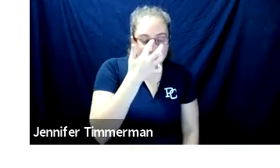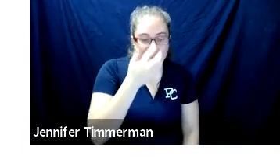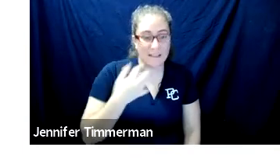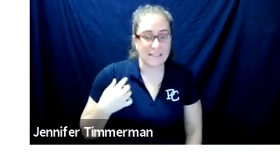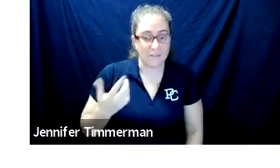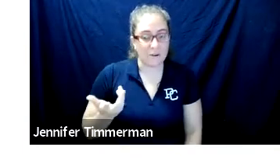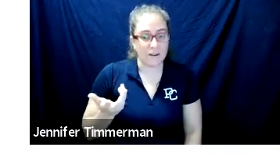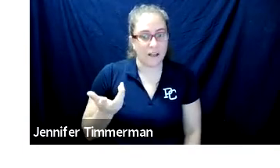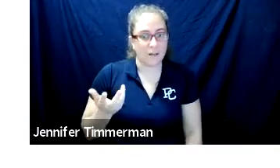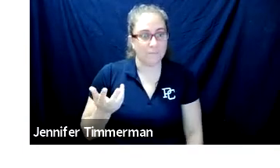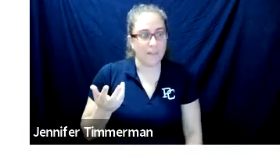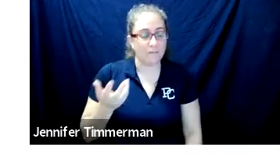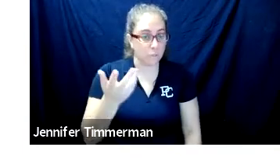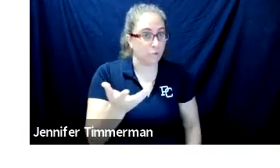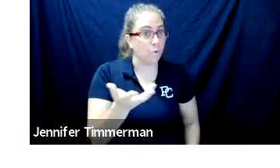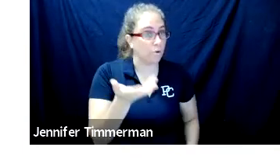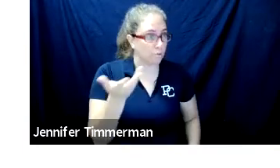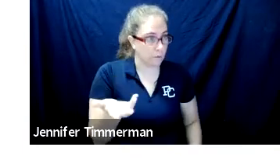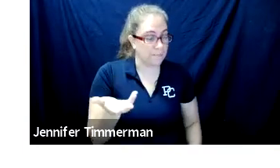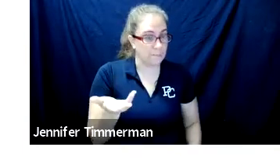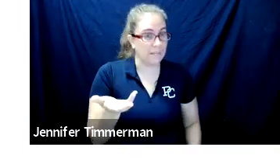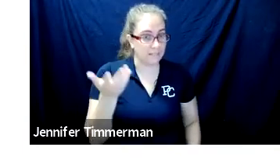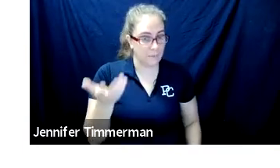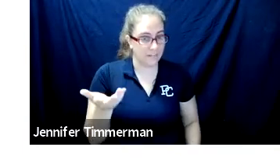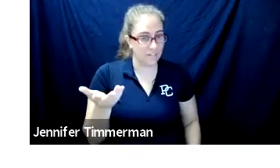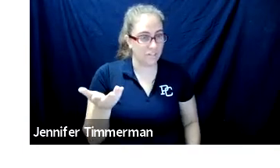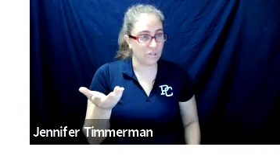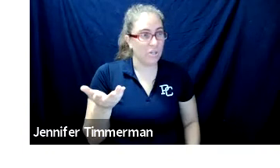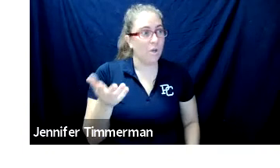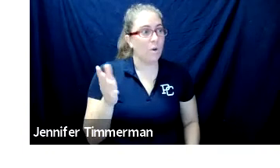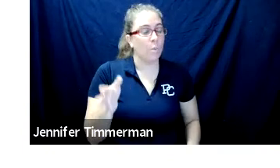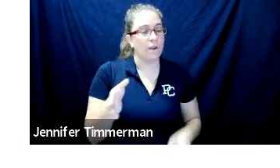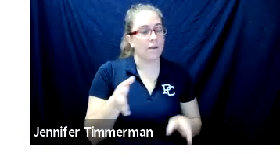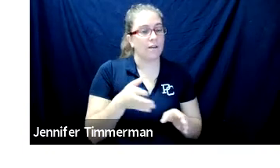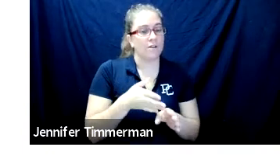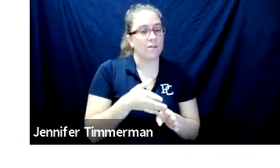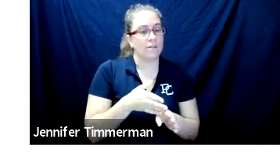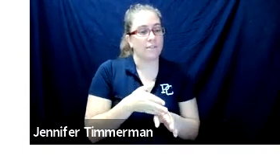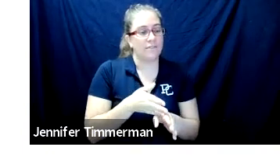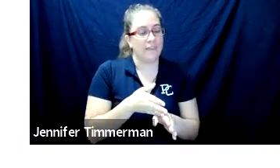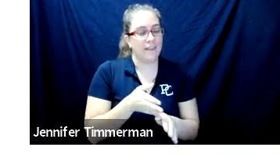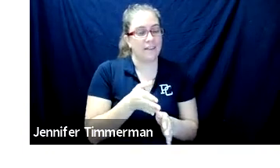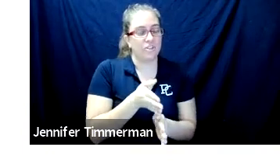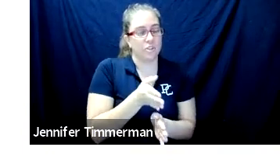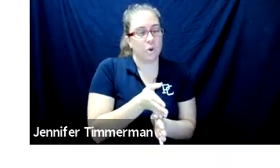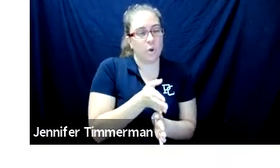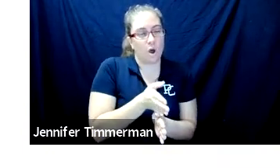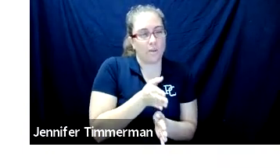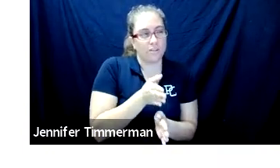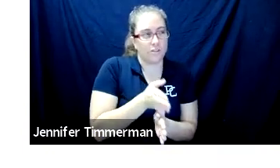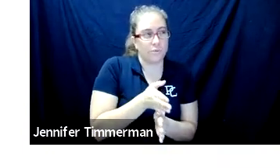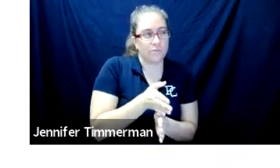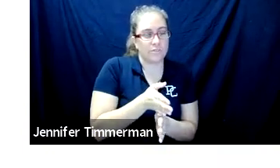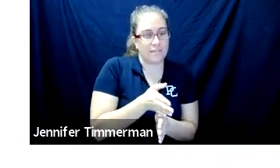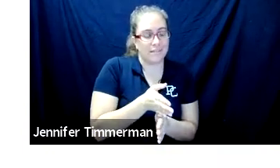if any of you guys ever have learned or grew up speaking Spanish, where they don't